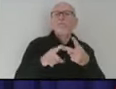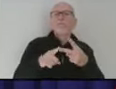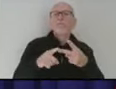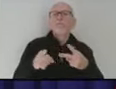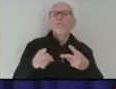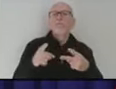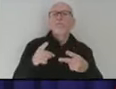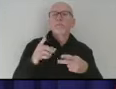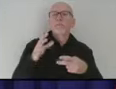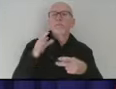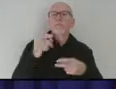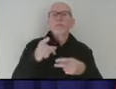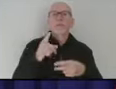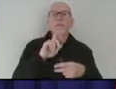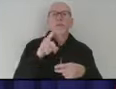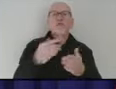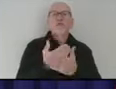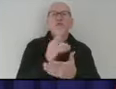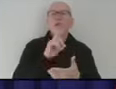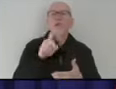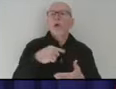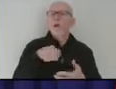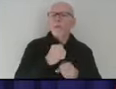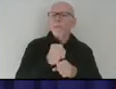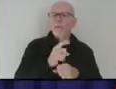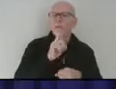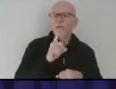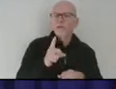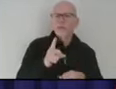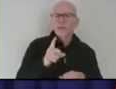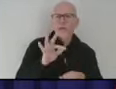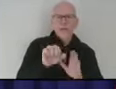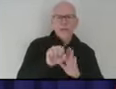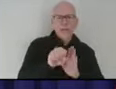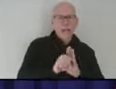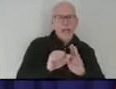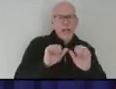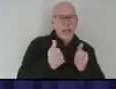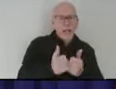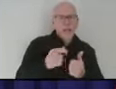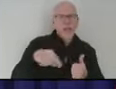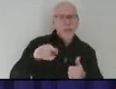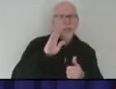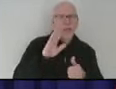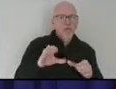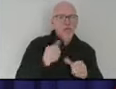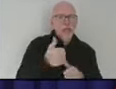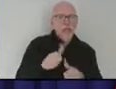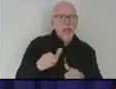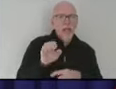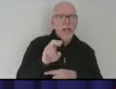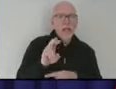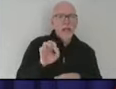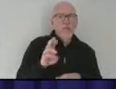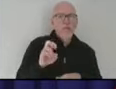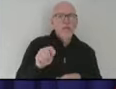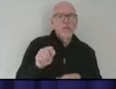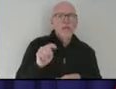enforcing your new order, I wanted to make sure whether state agencies will be doing any of that enforcement, for